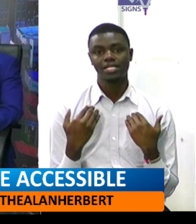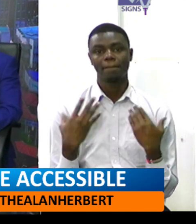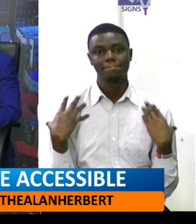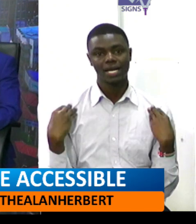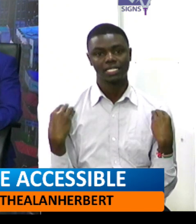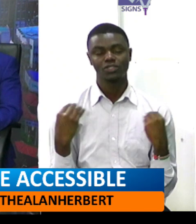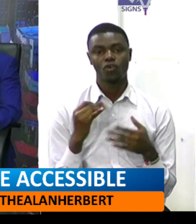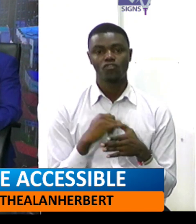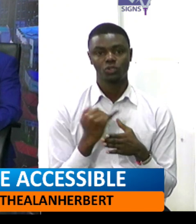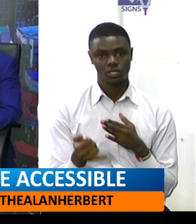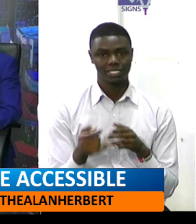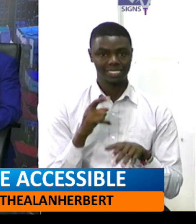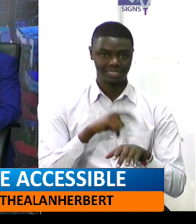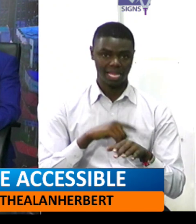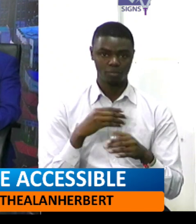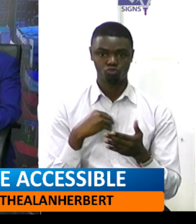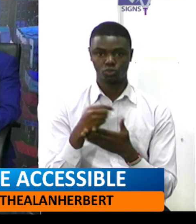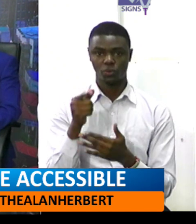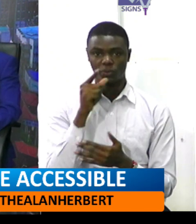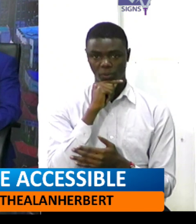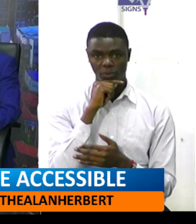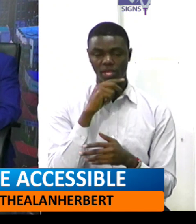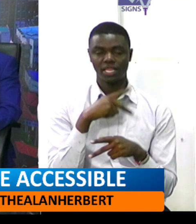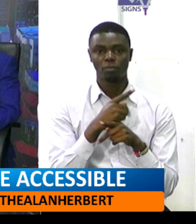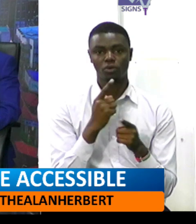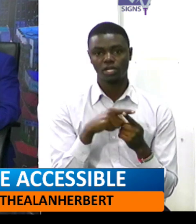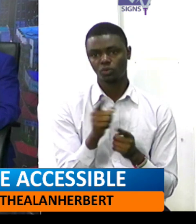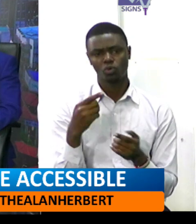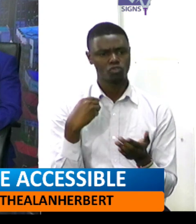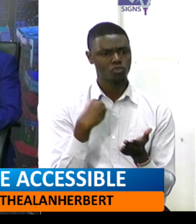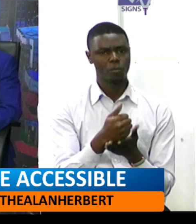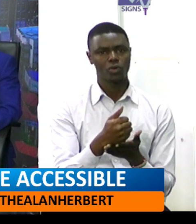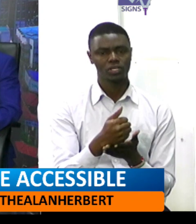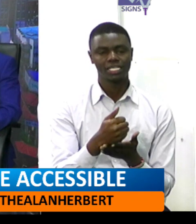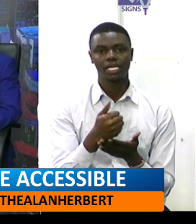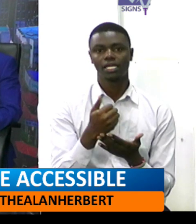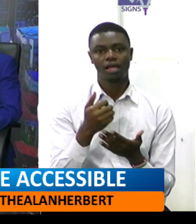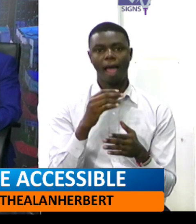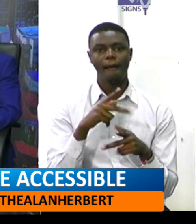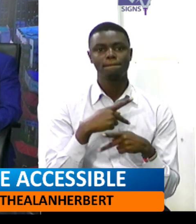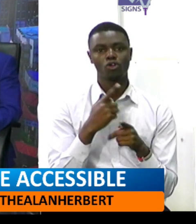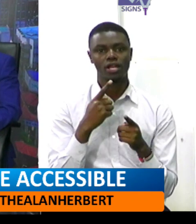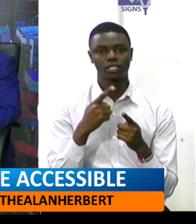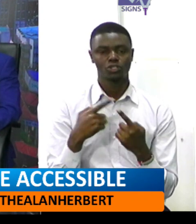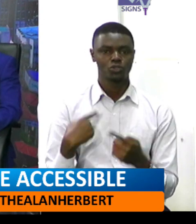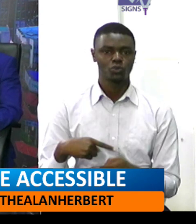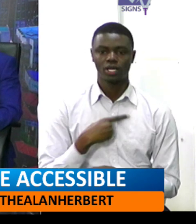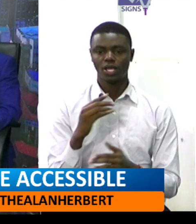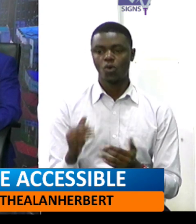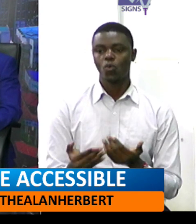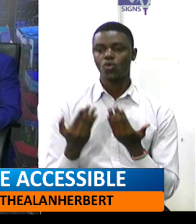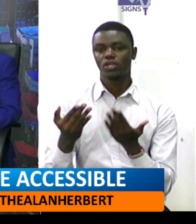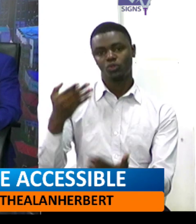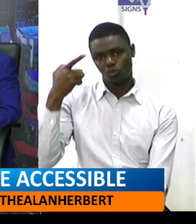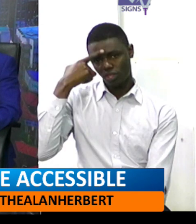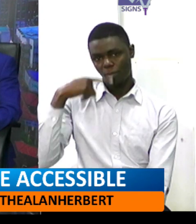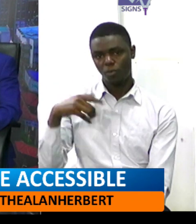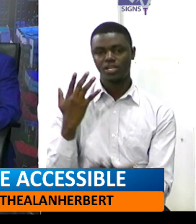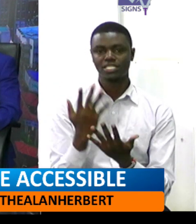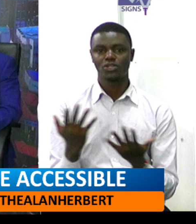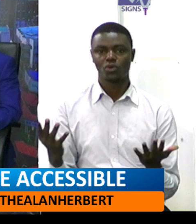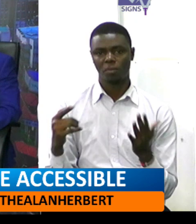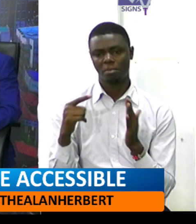insurance, once we have sold the product to you or you have bought a product to us, we issue with a policy document